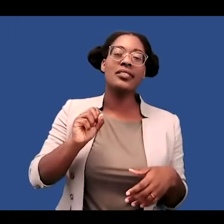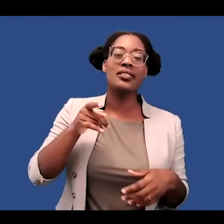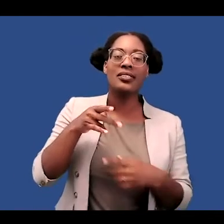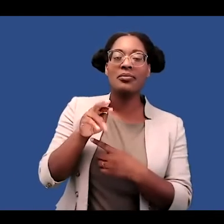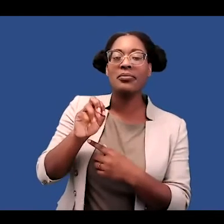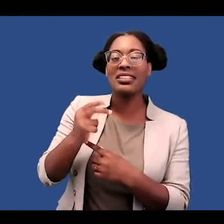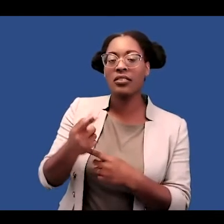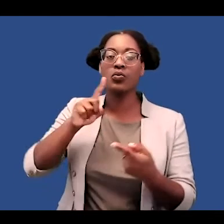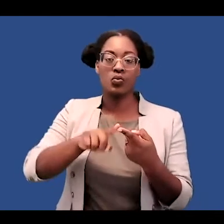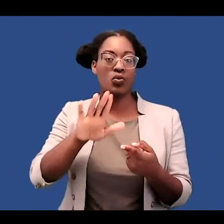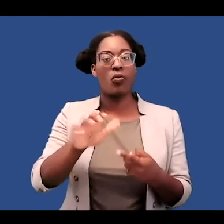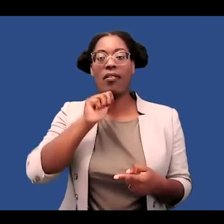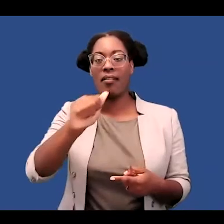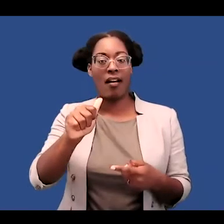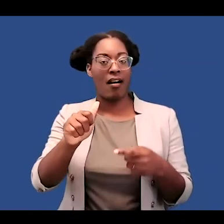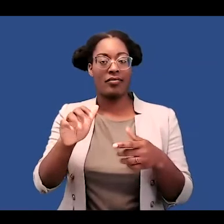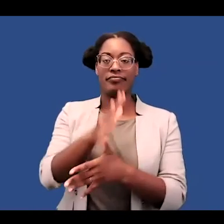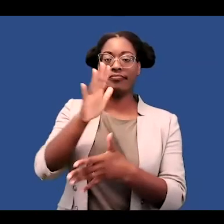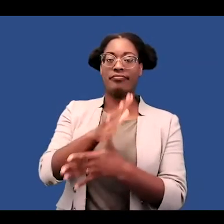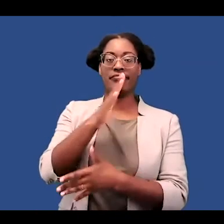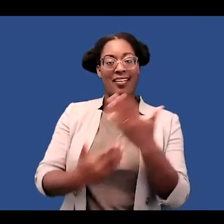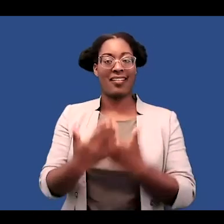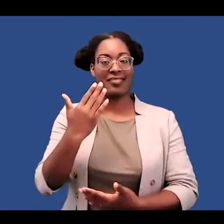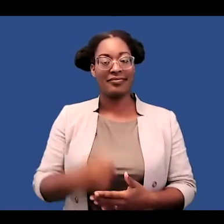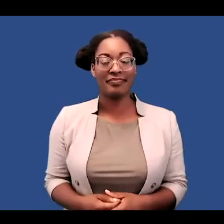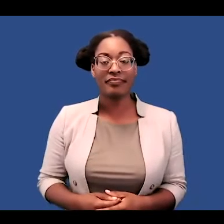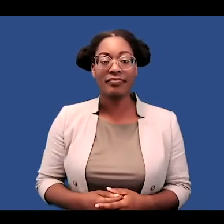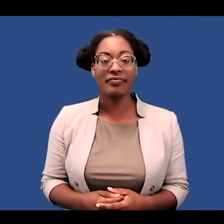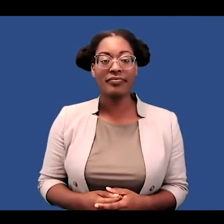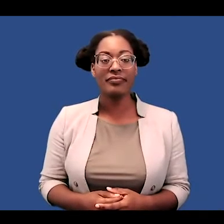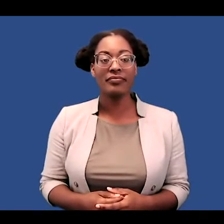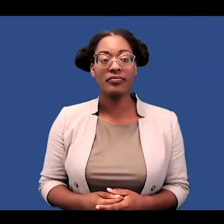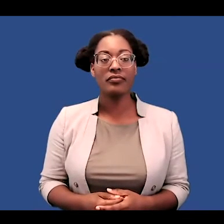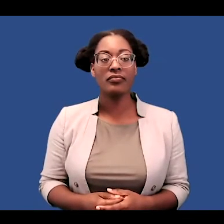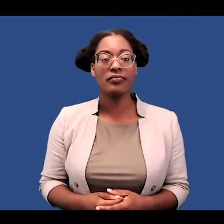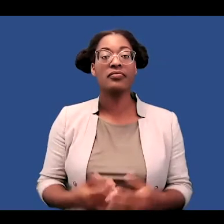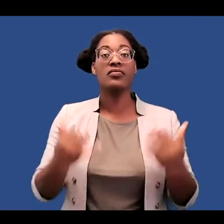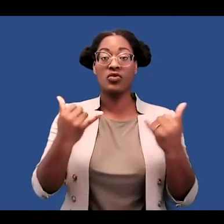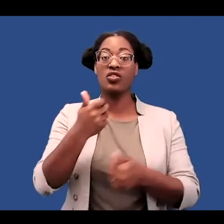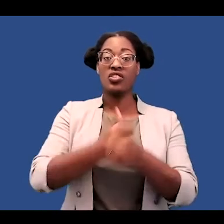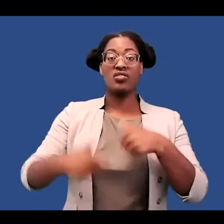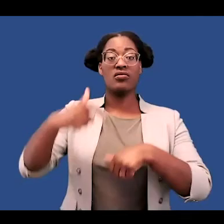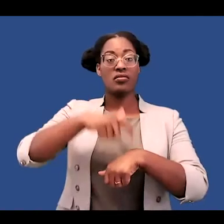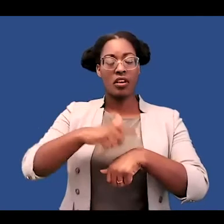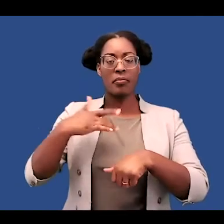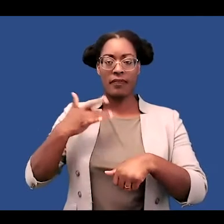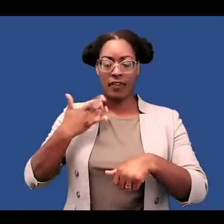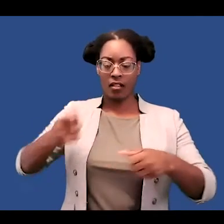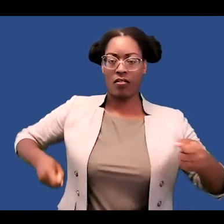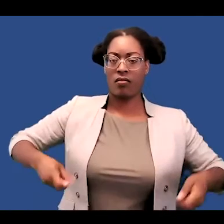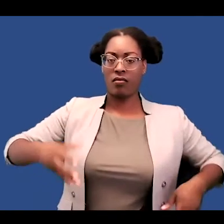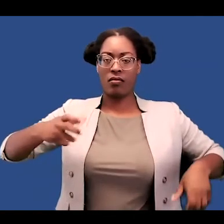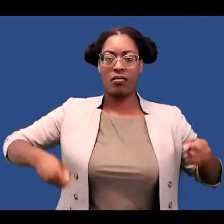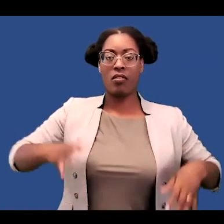side. Push your belly forward, pushing firmly each time the hoop crosses your stomach, shifting your weight